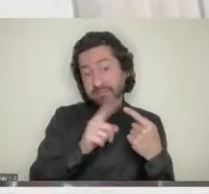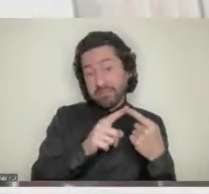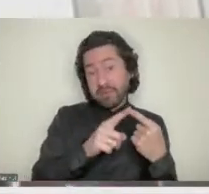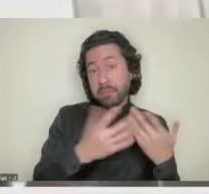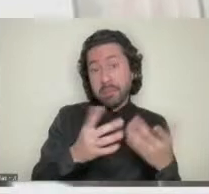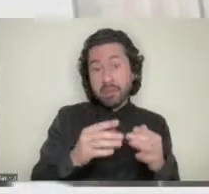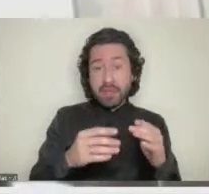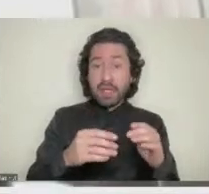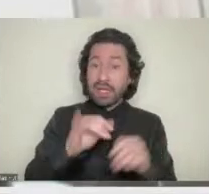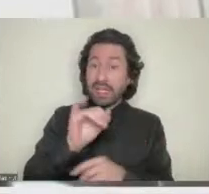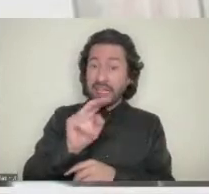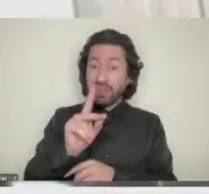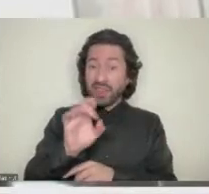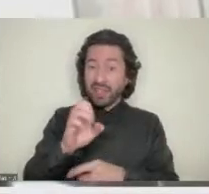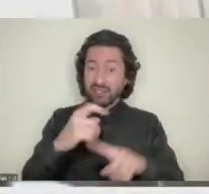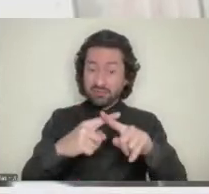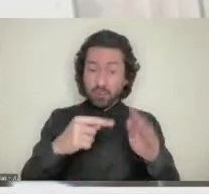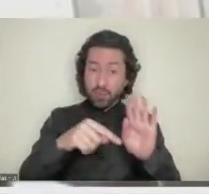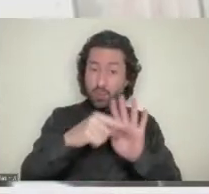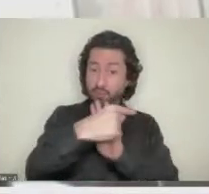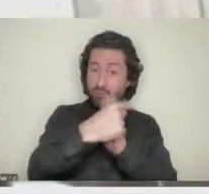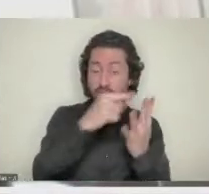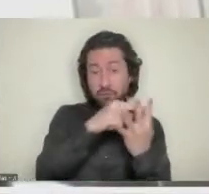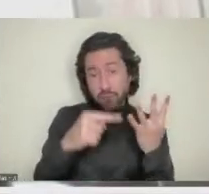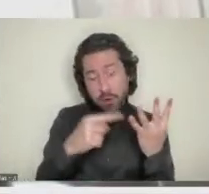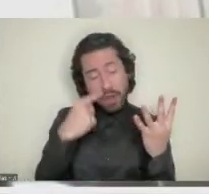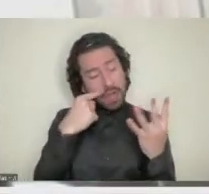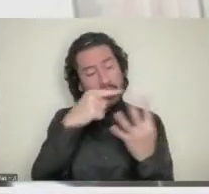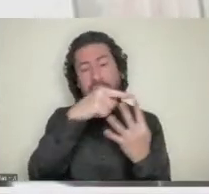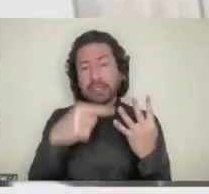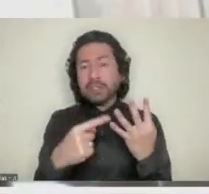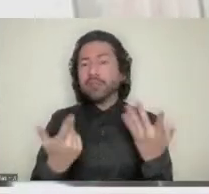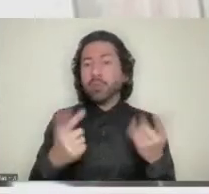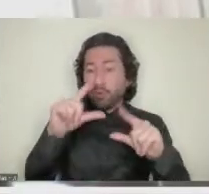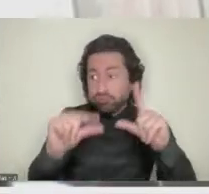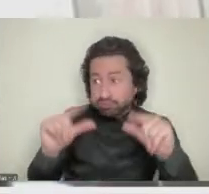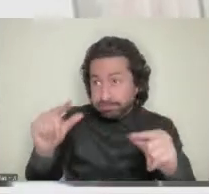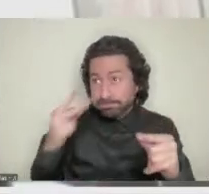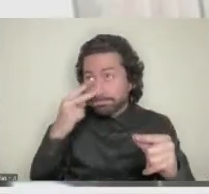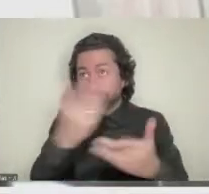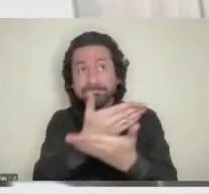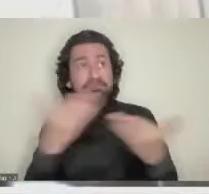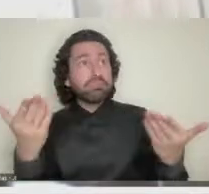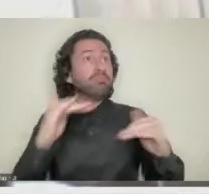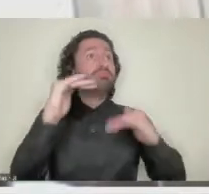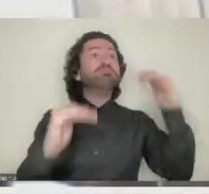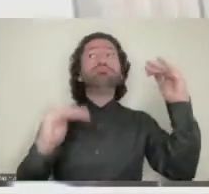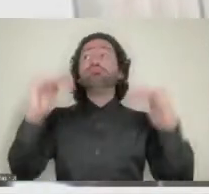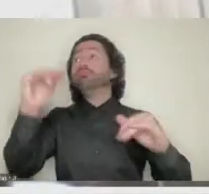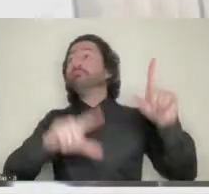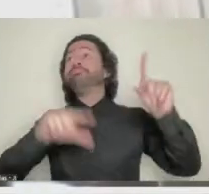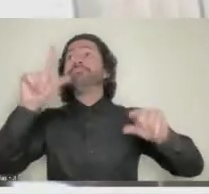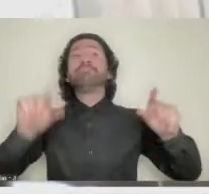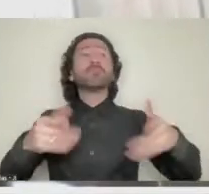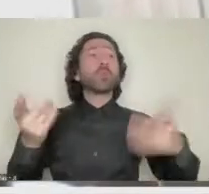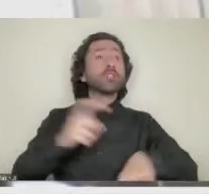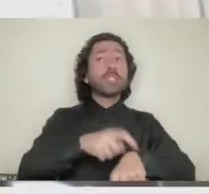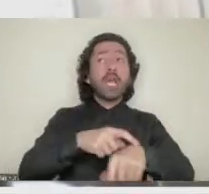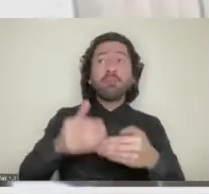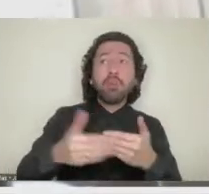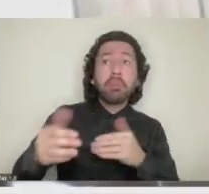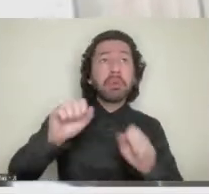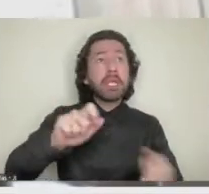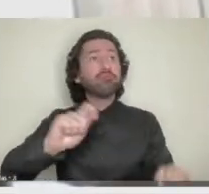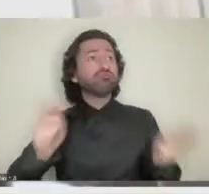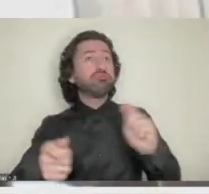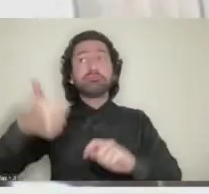first approach, to have one of these indices that will measure in a synthetical manner how unequal are we and how